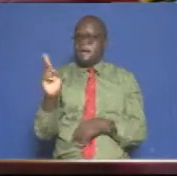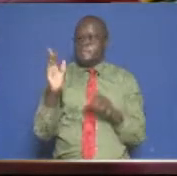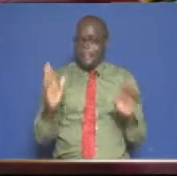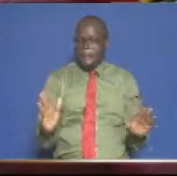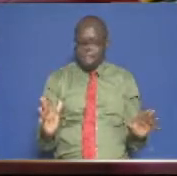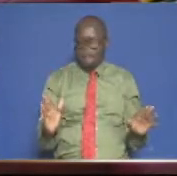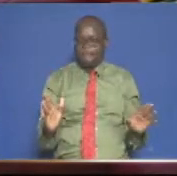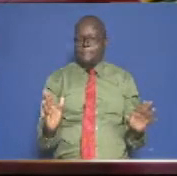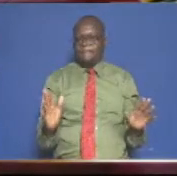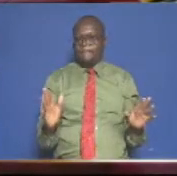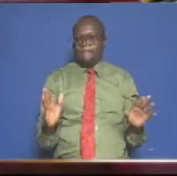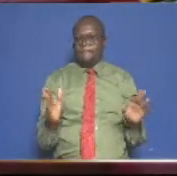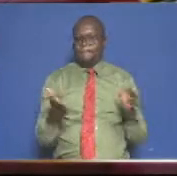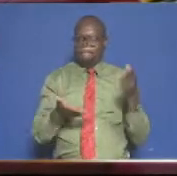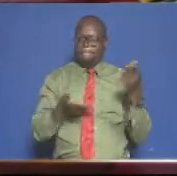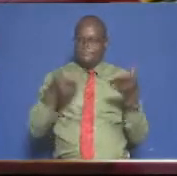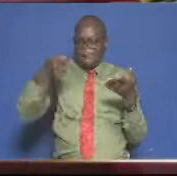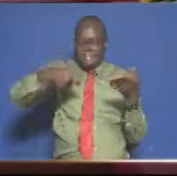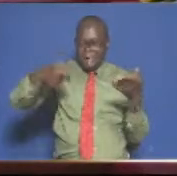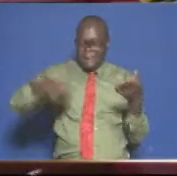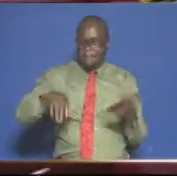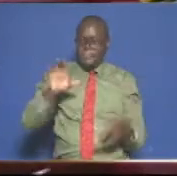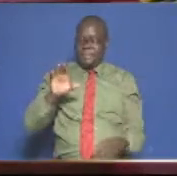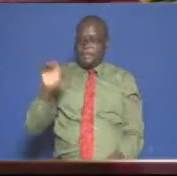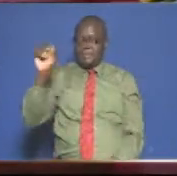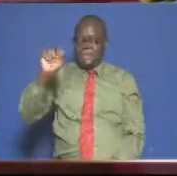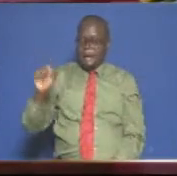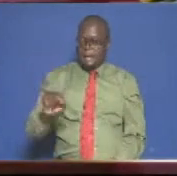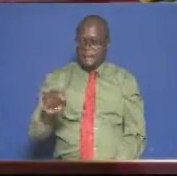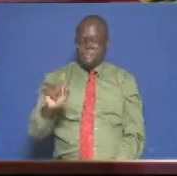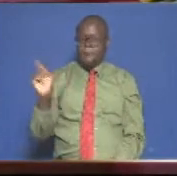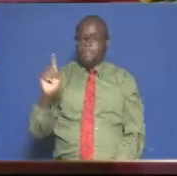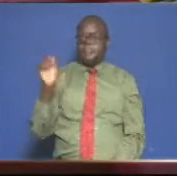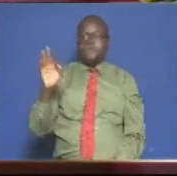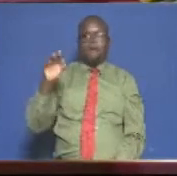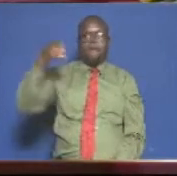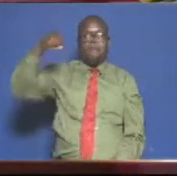and of course the response was signed by the Cabinet Secretary, Minister of Energy.